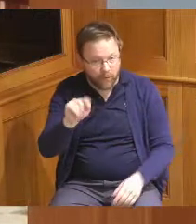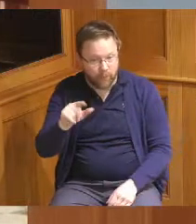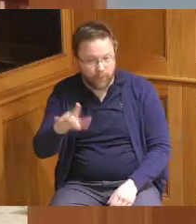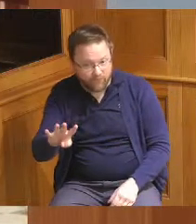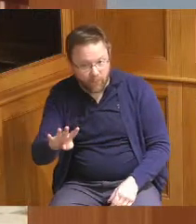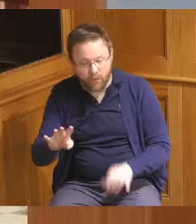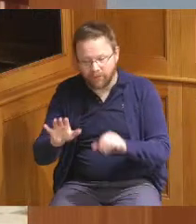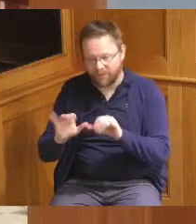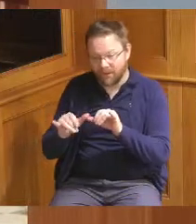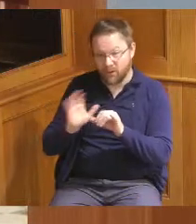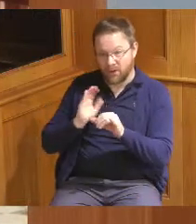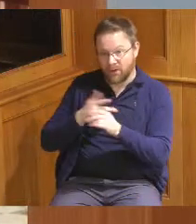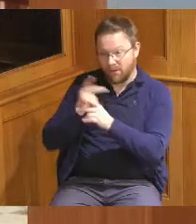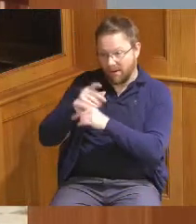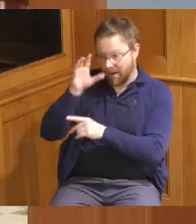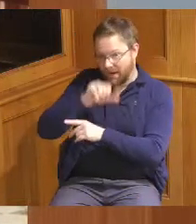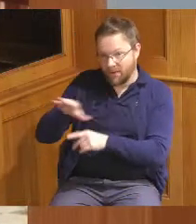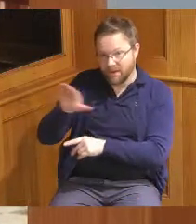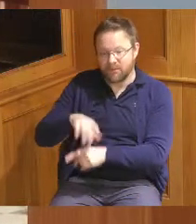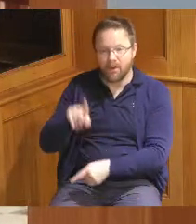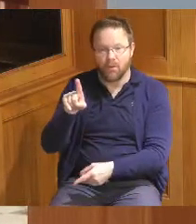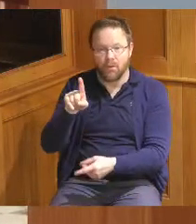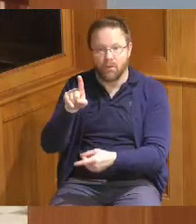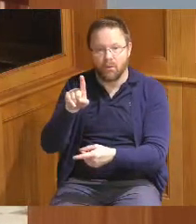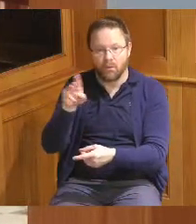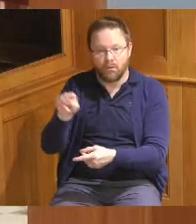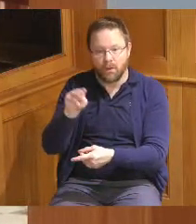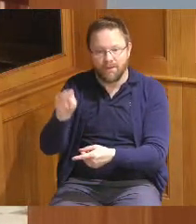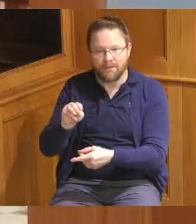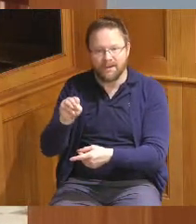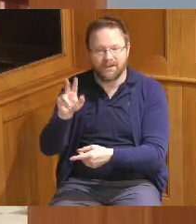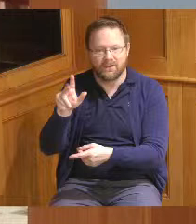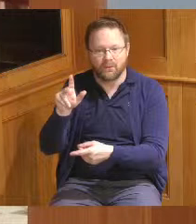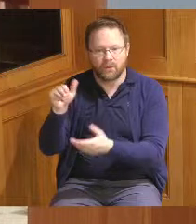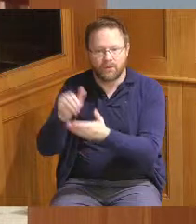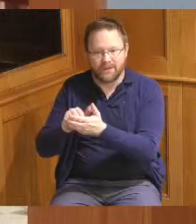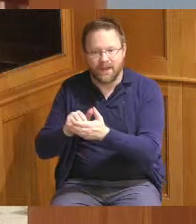engineer's estimate was $1,023,000. The low bid was